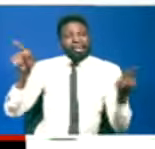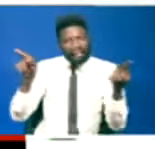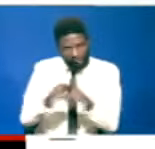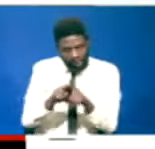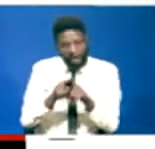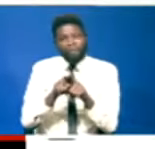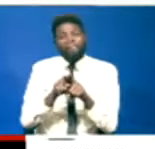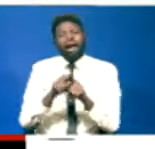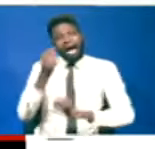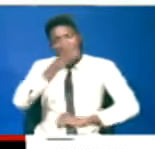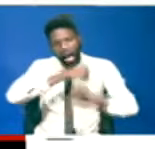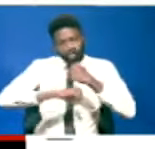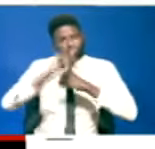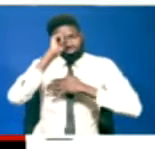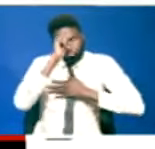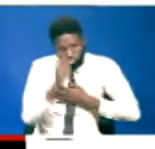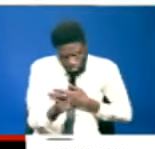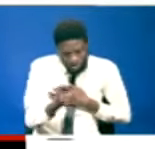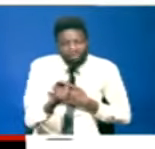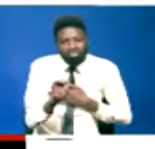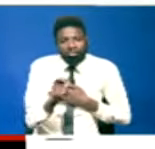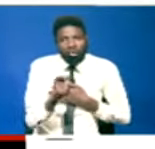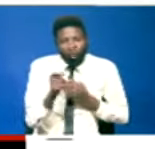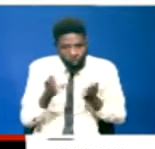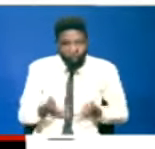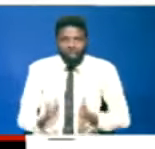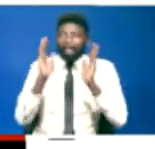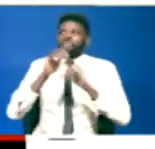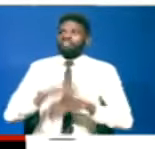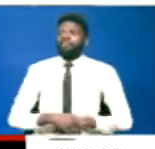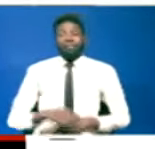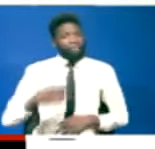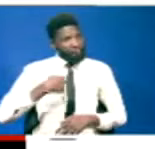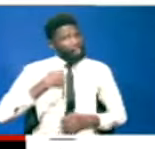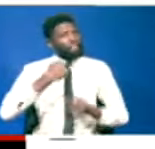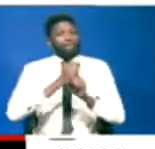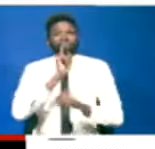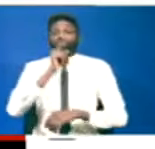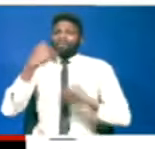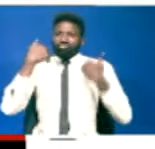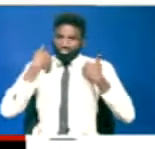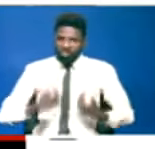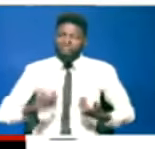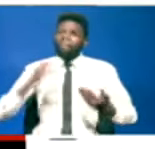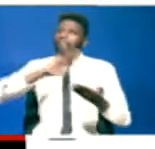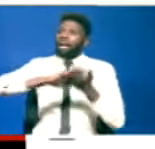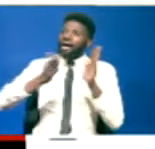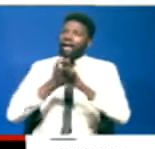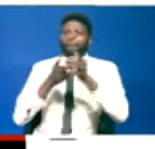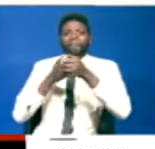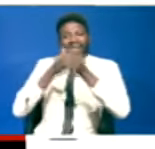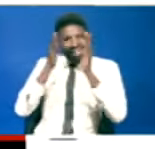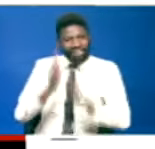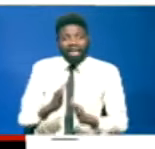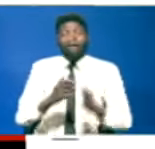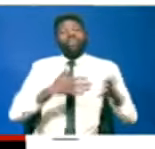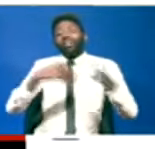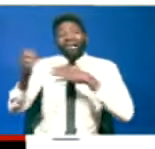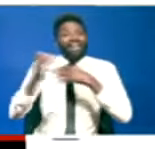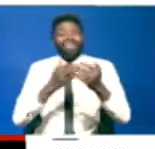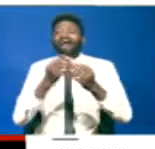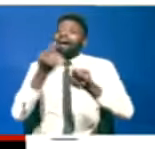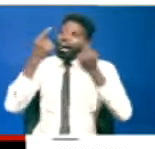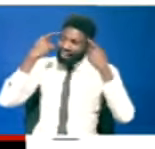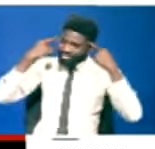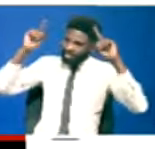decorum. I will make sure that I become a leader, and a leader, whether fail or whether we succeed or fail in our